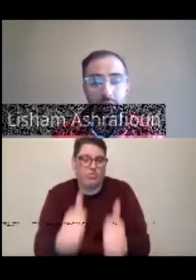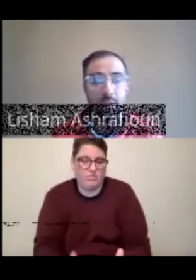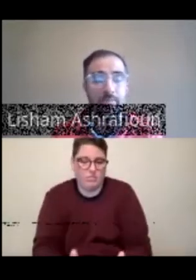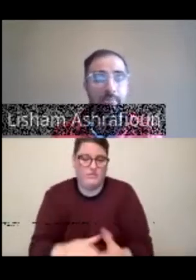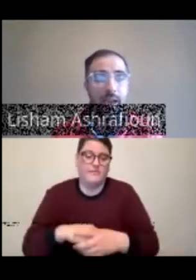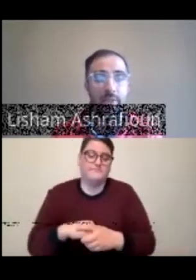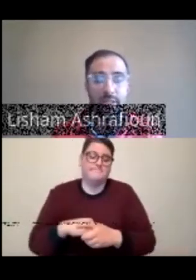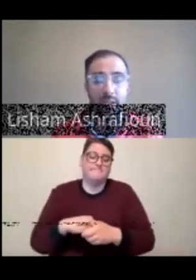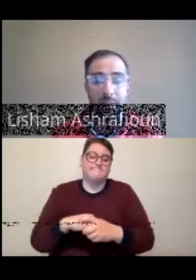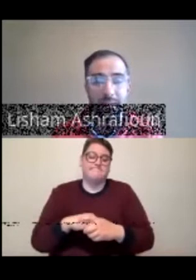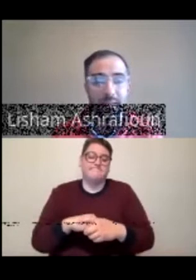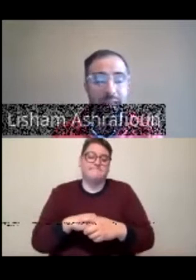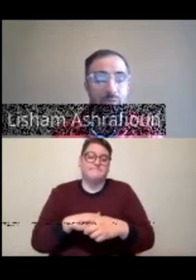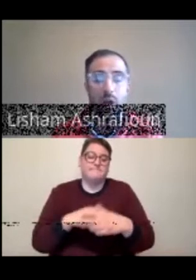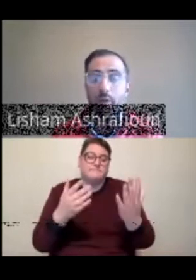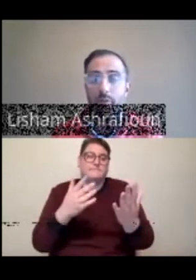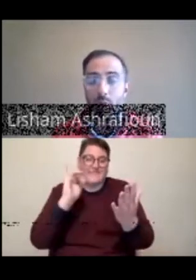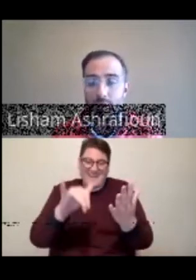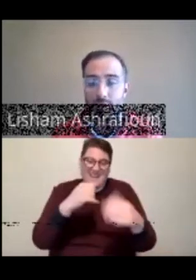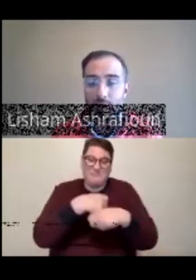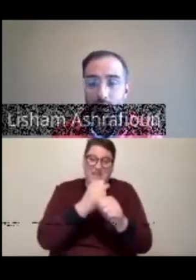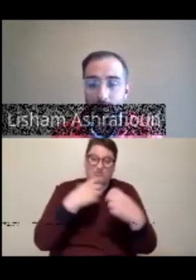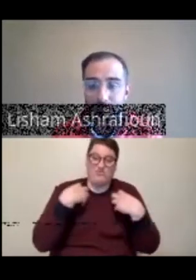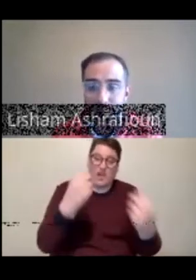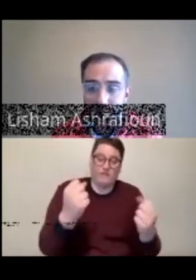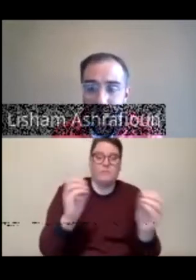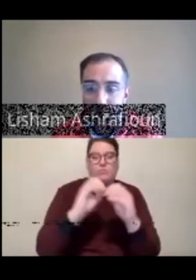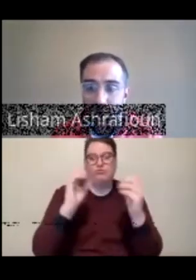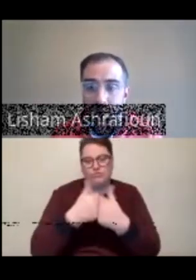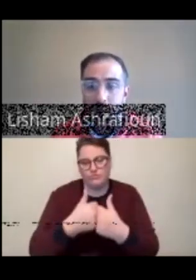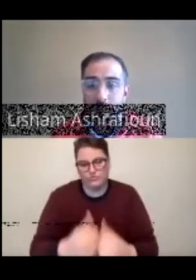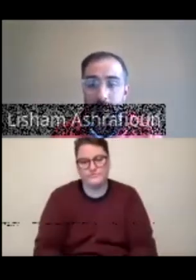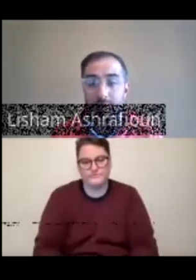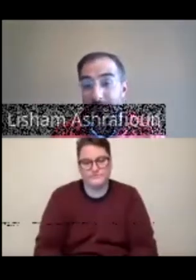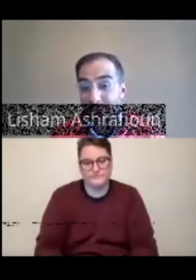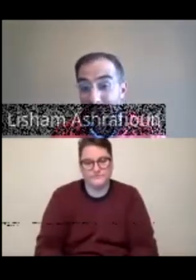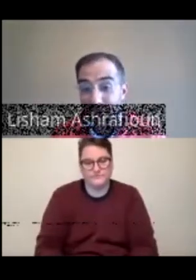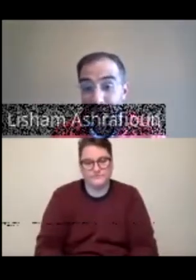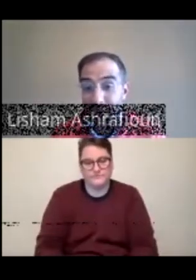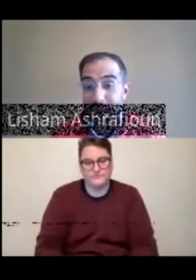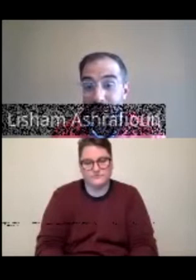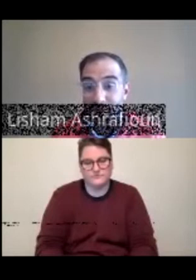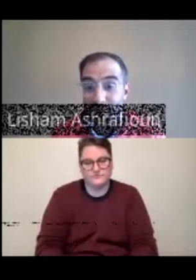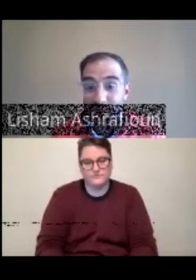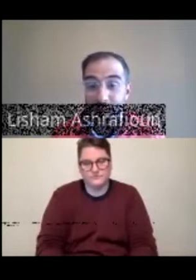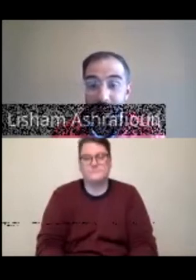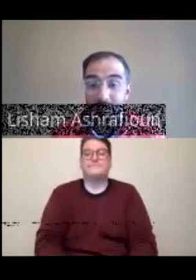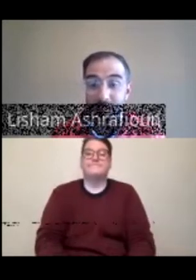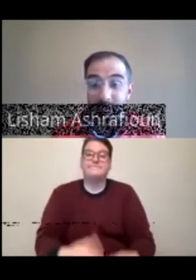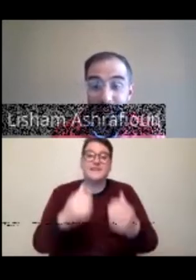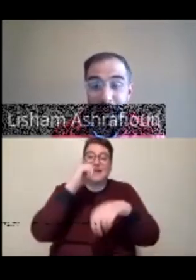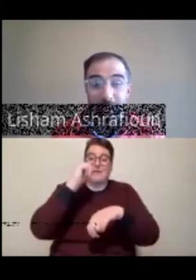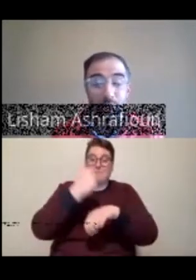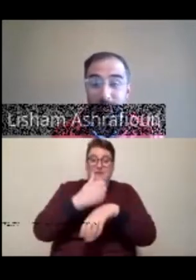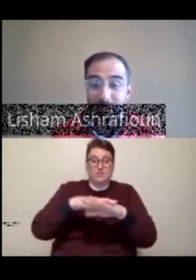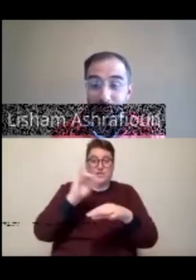eroded, and this is going to make sustained recovery more difficult. And then given the interconnection of these factors,